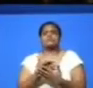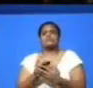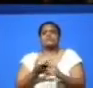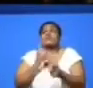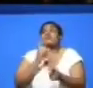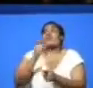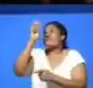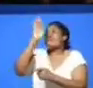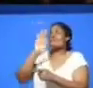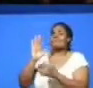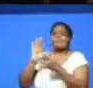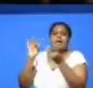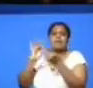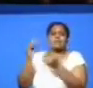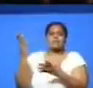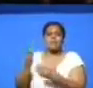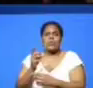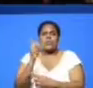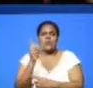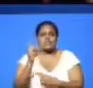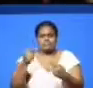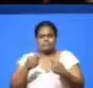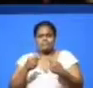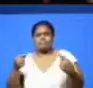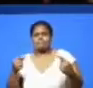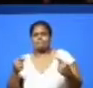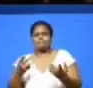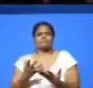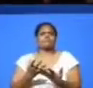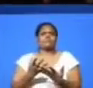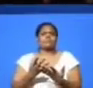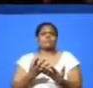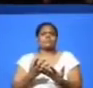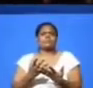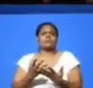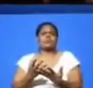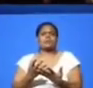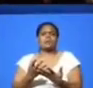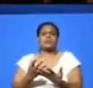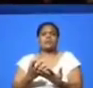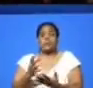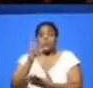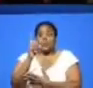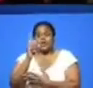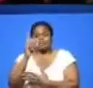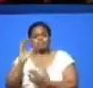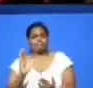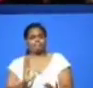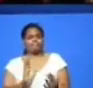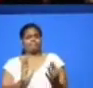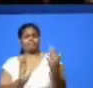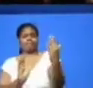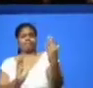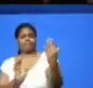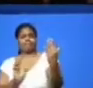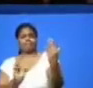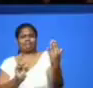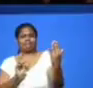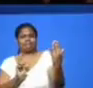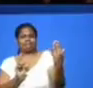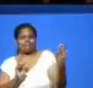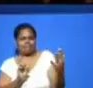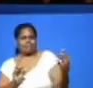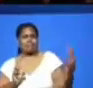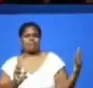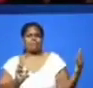messenger of God. One man standing in the midst of a multitude of barefaced